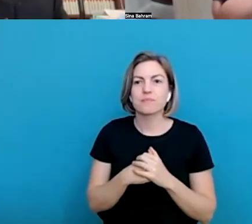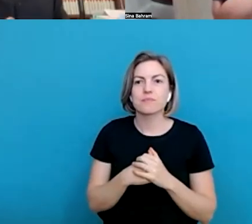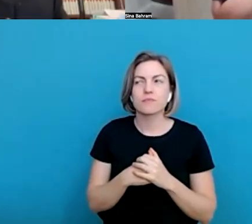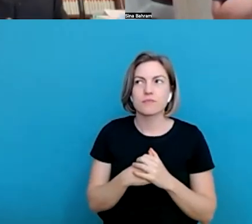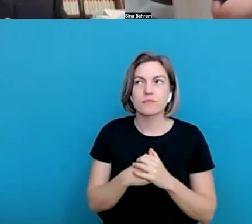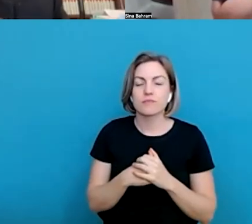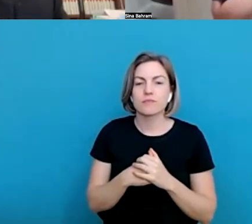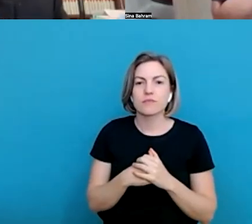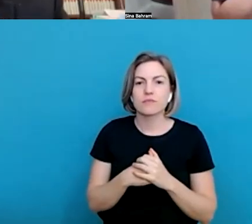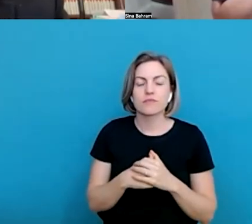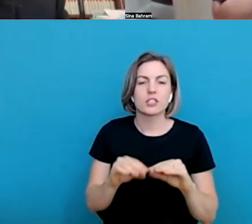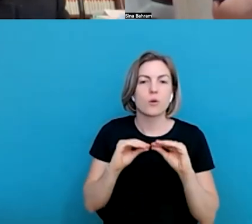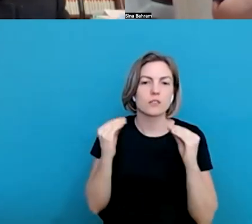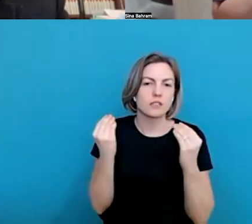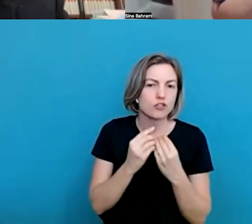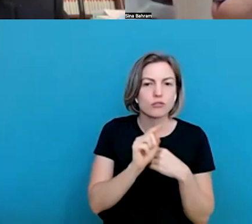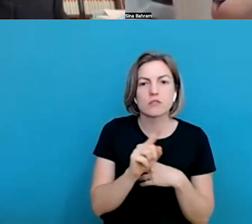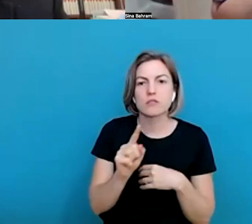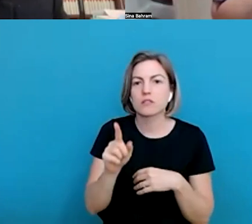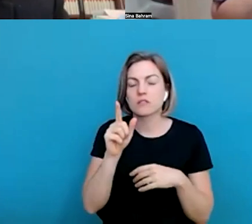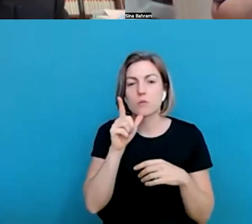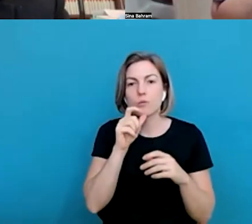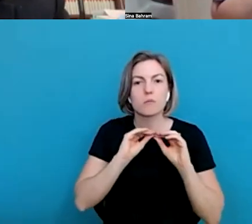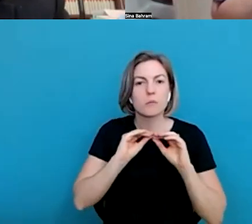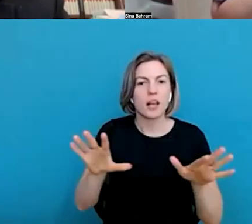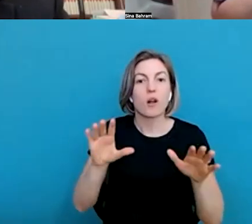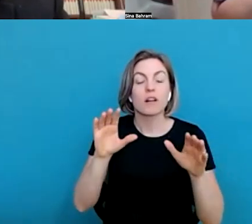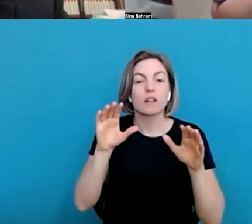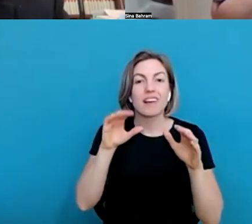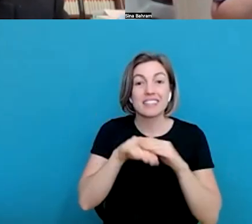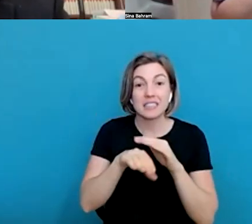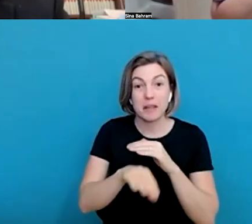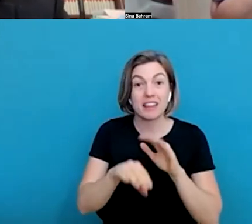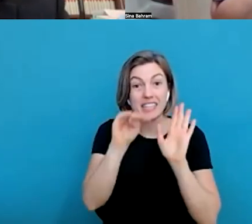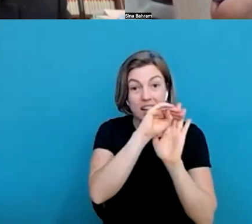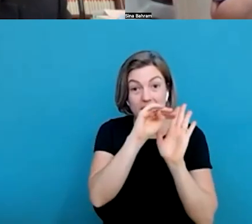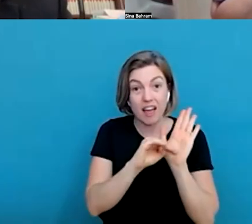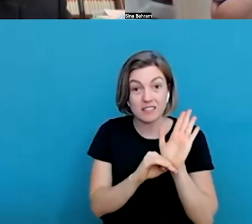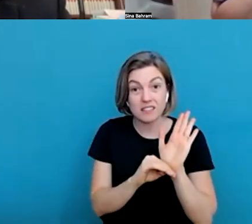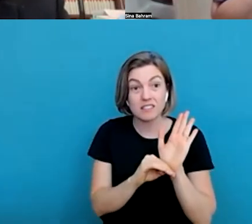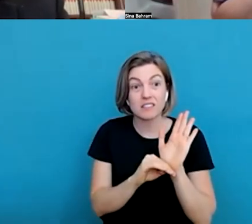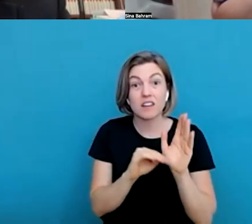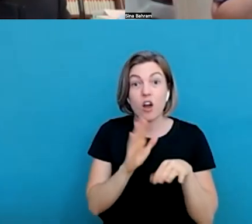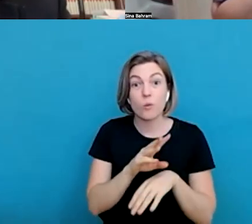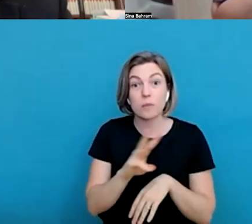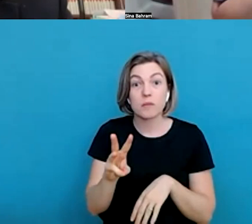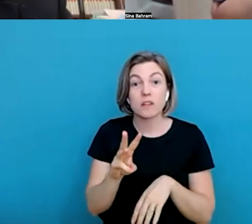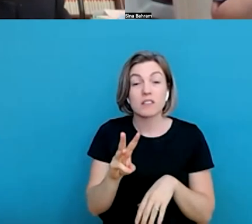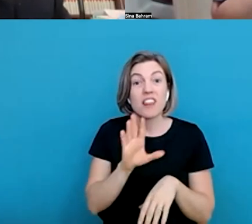The organizations that put out accessibility guidelines, their own websites don't meet them.